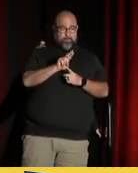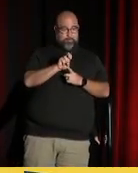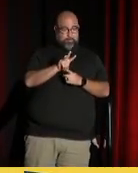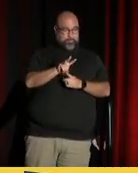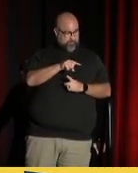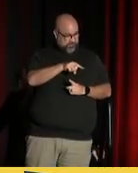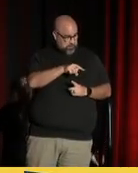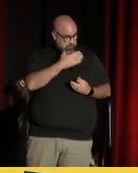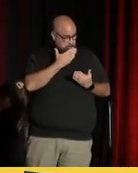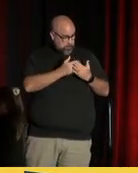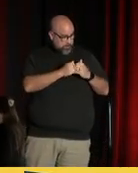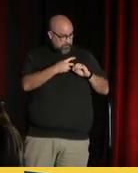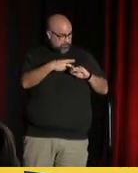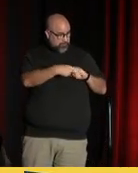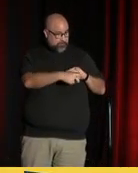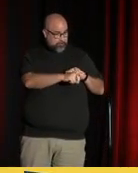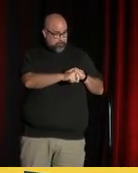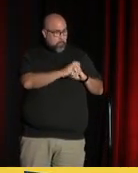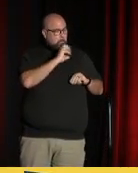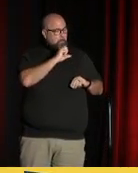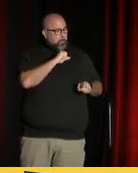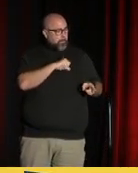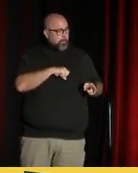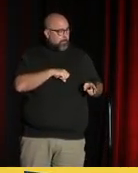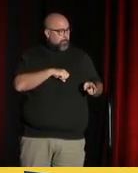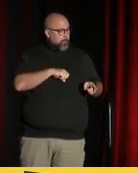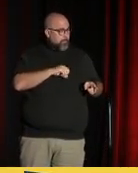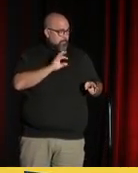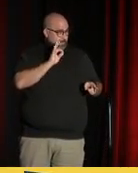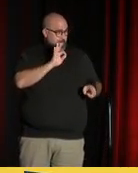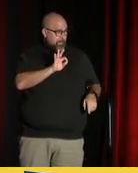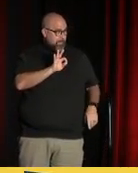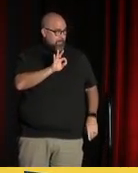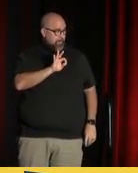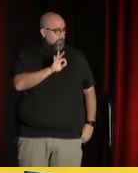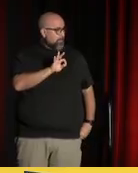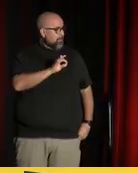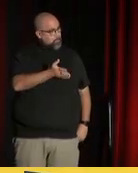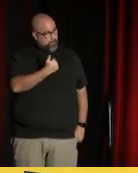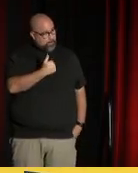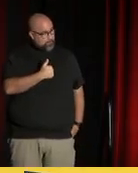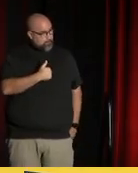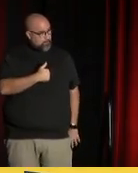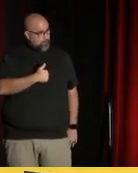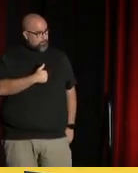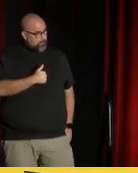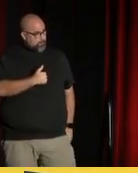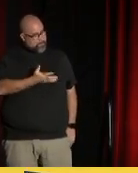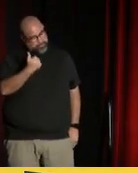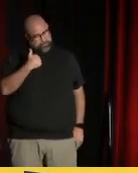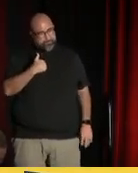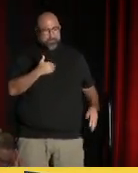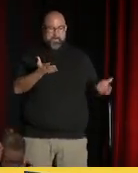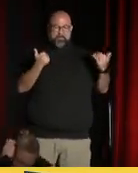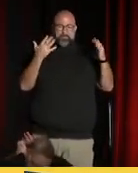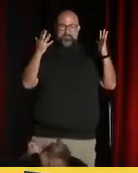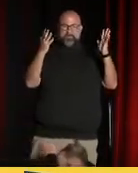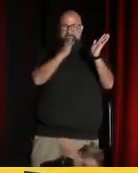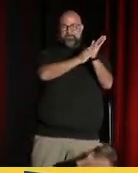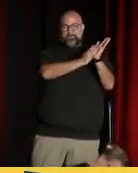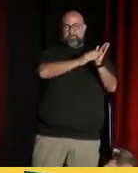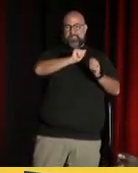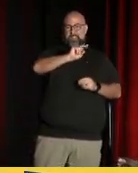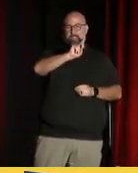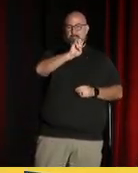Andrew? Yeah? How old are you? 9? You want to come on up? Come on up. Give Andrew a hand. Come on